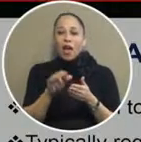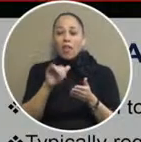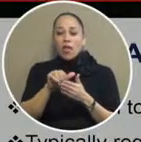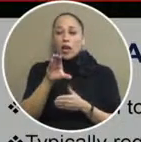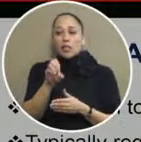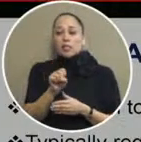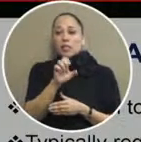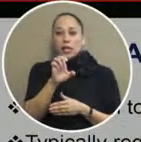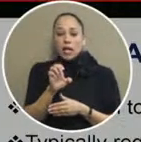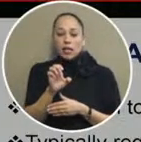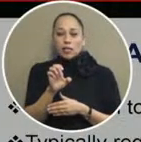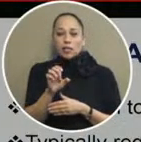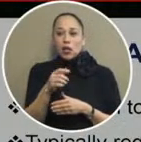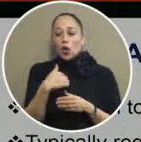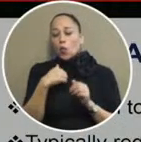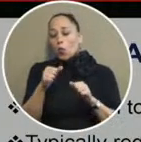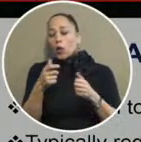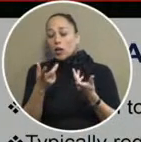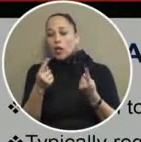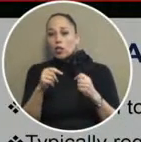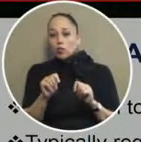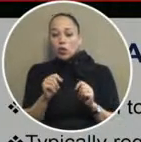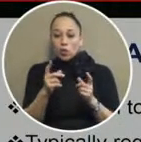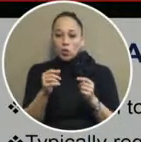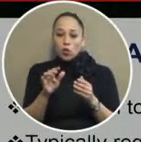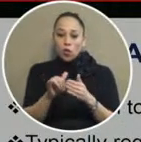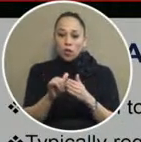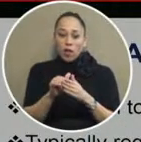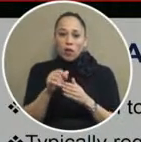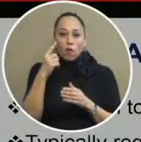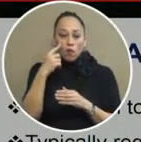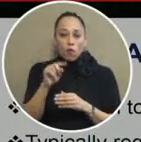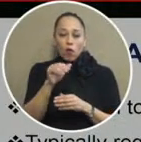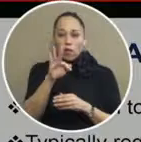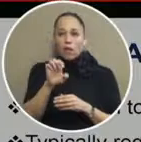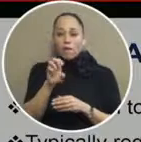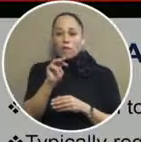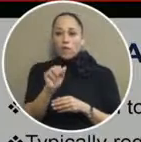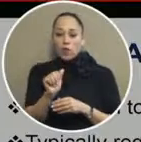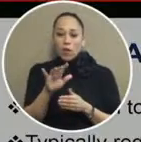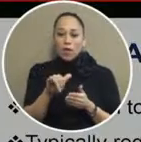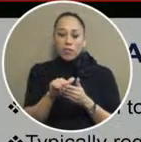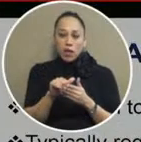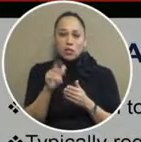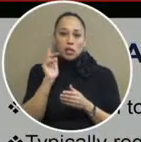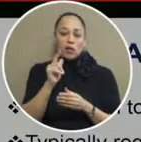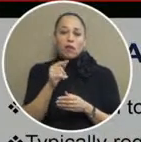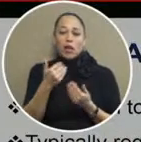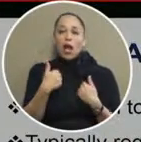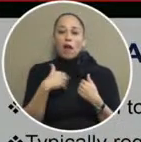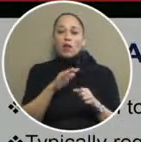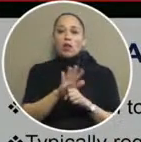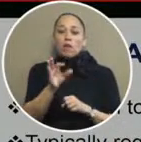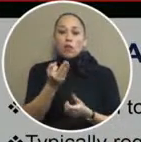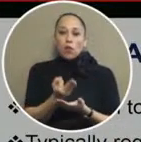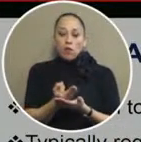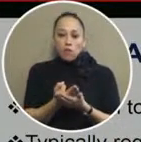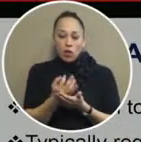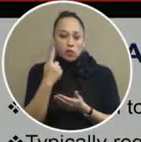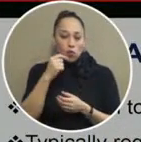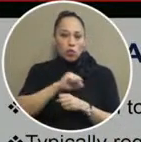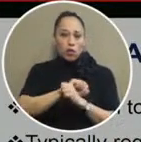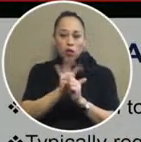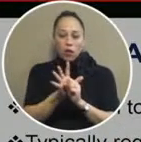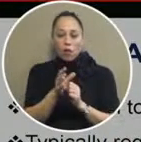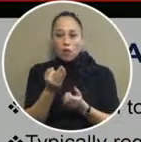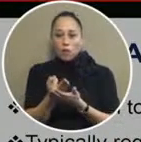case, then we'd be able to charge that to FEMA, that $3.6 million to FEMA, and then that would free up some of the funds within the Coronavirus